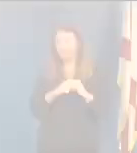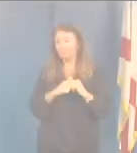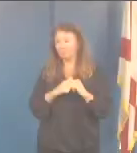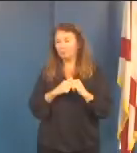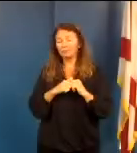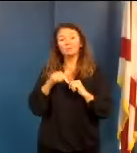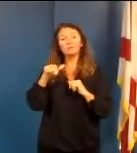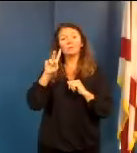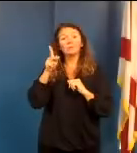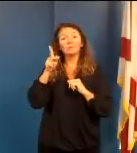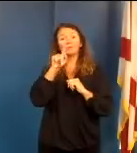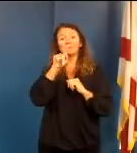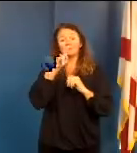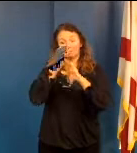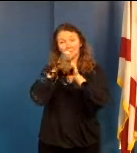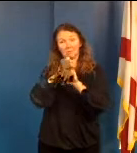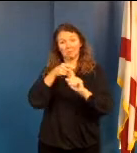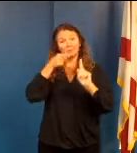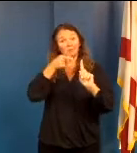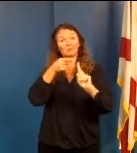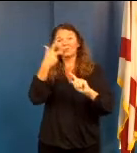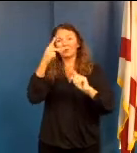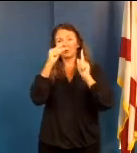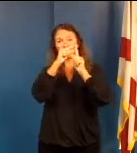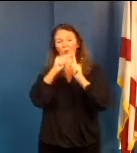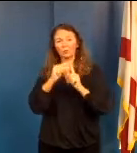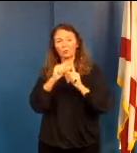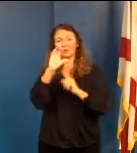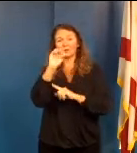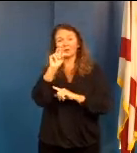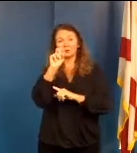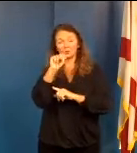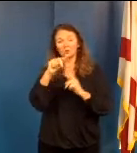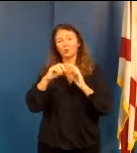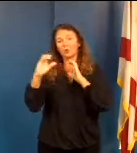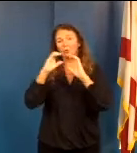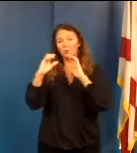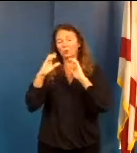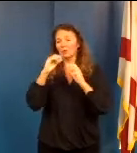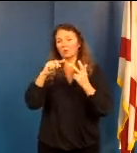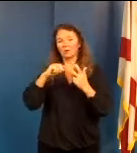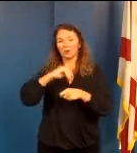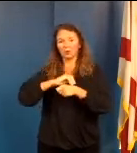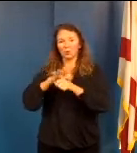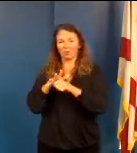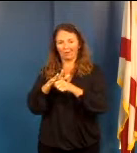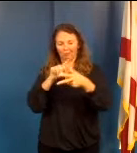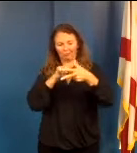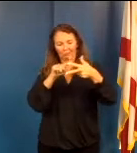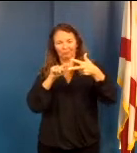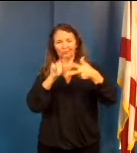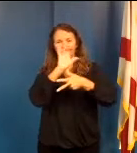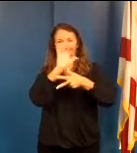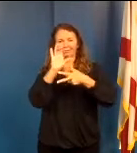2021. This update can be summed up in three words: constitution, communication, and coronavirus.